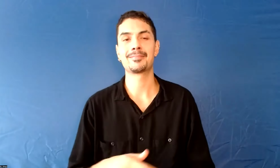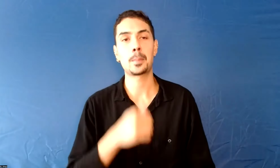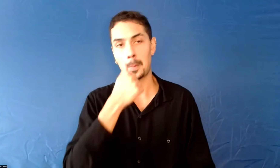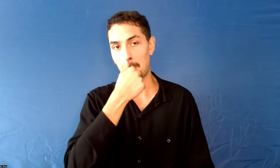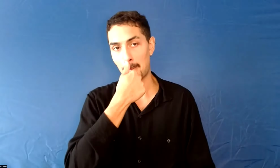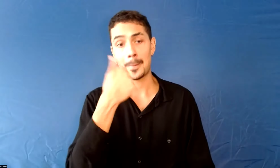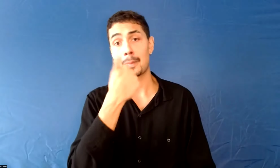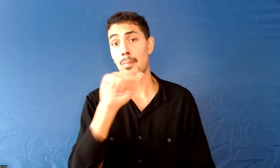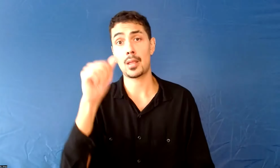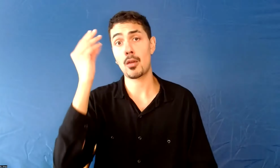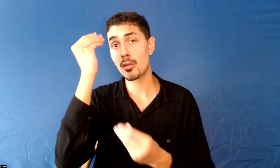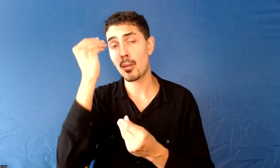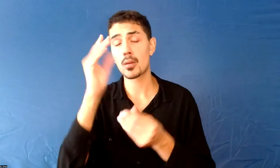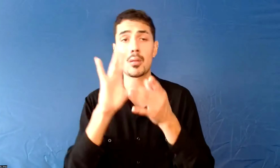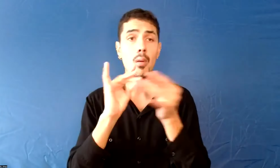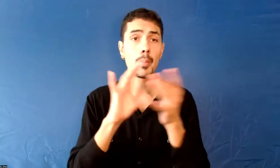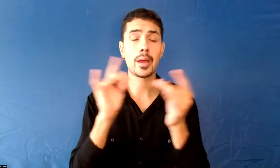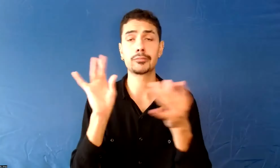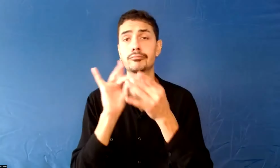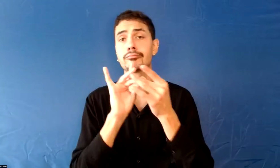Any other thoughts or comments about